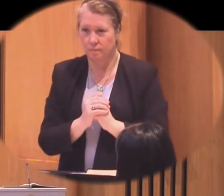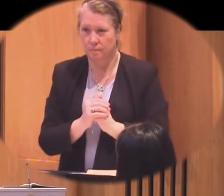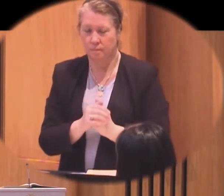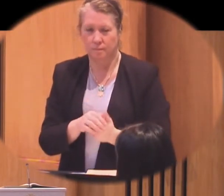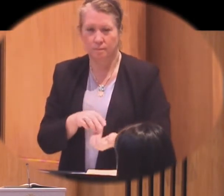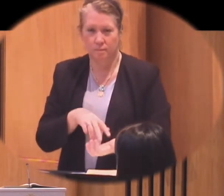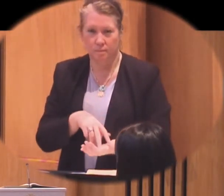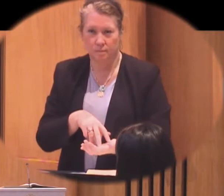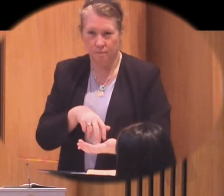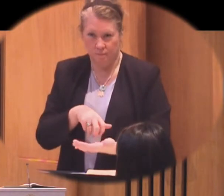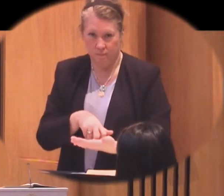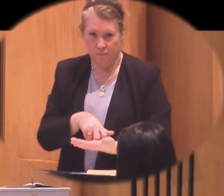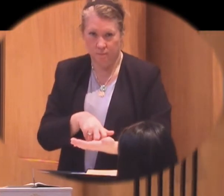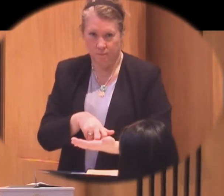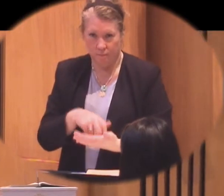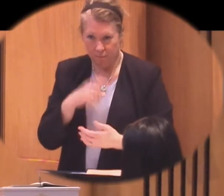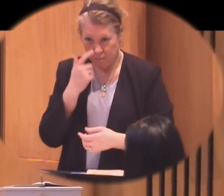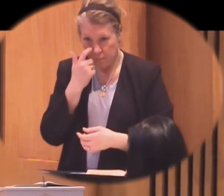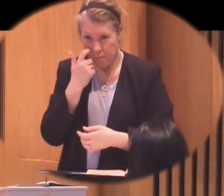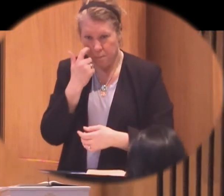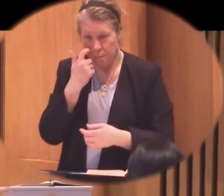highest.